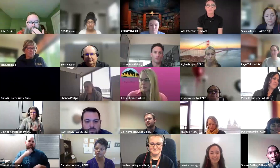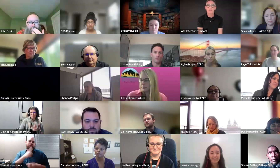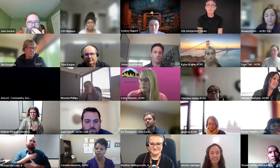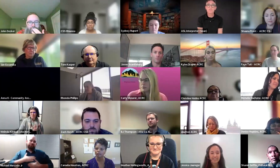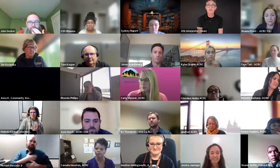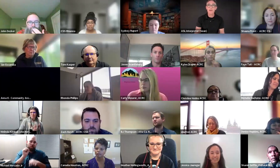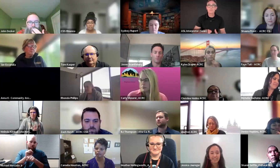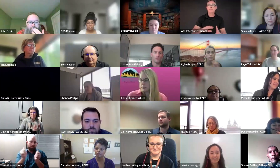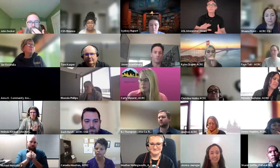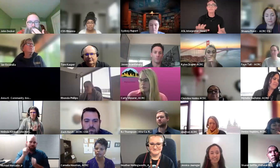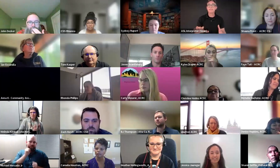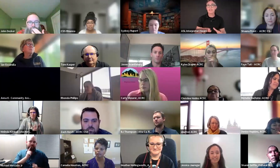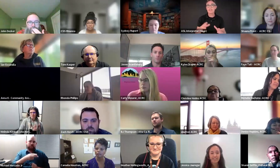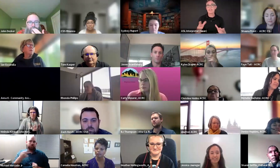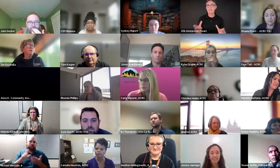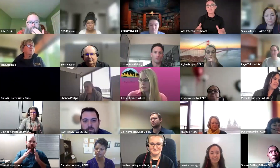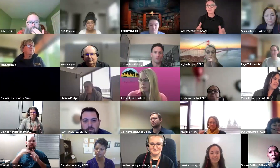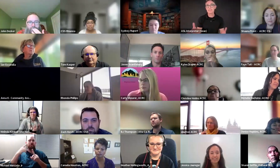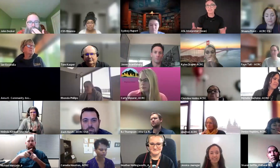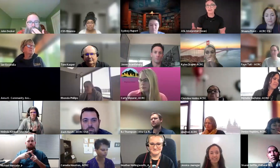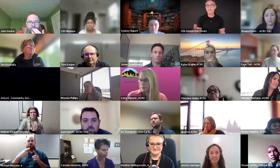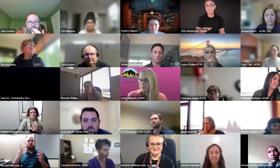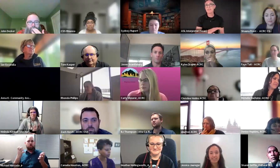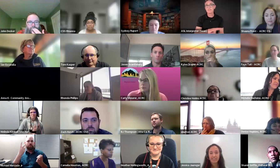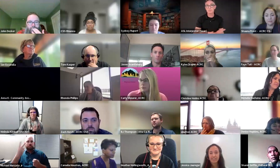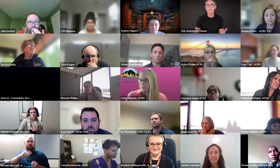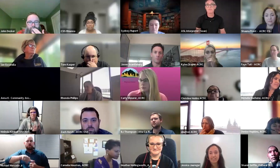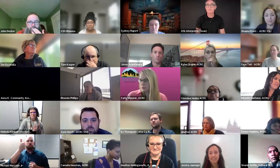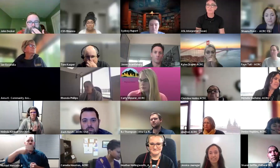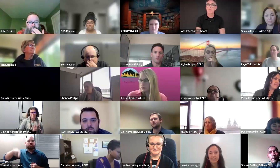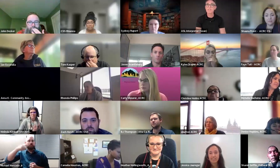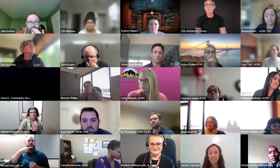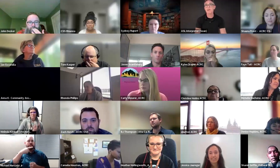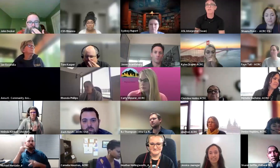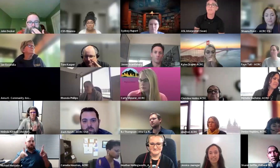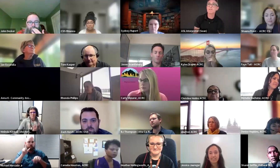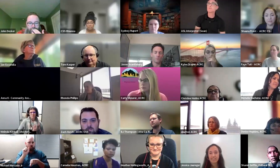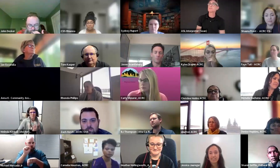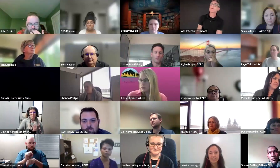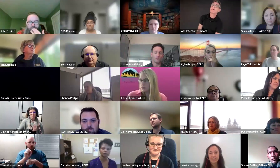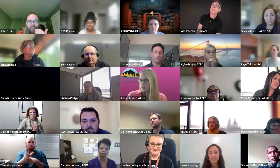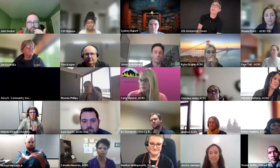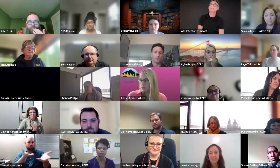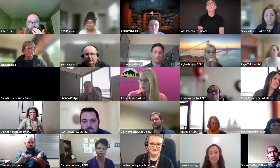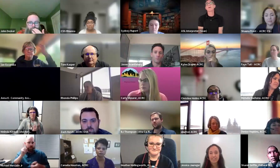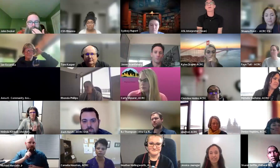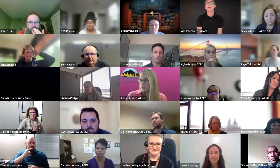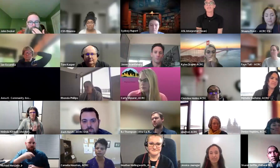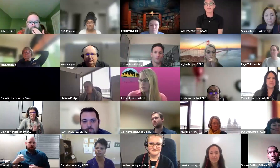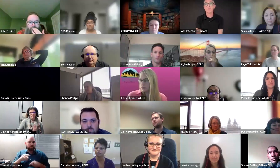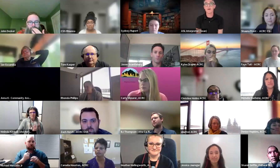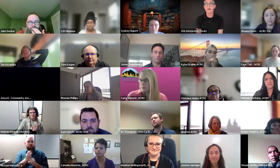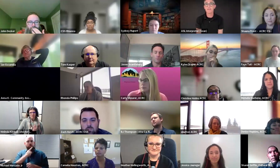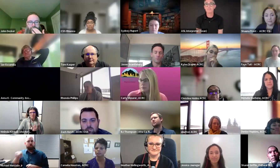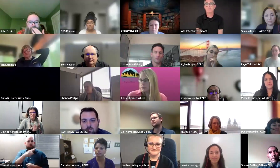worked with several different programs, including several different programs supporting deaf and hard of hearing individuals and